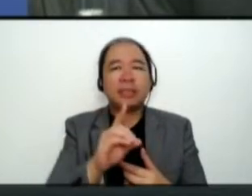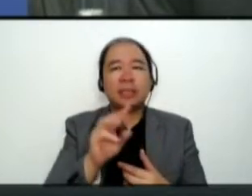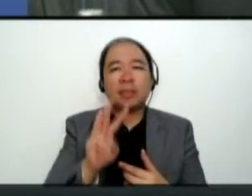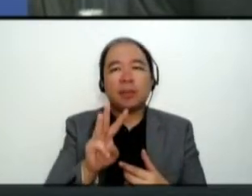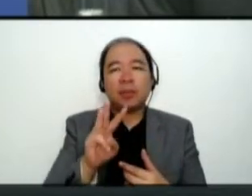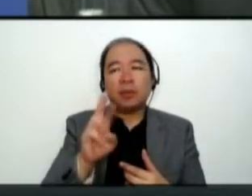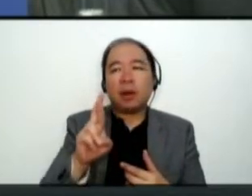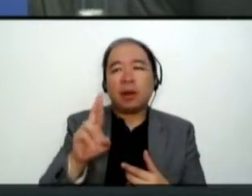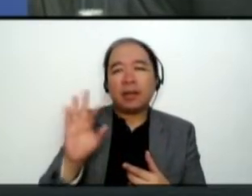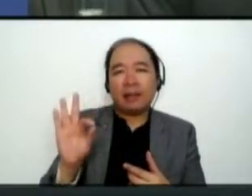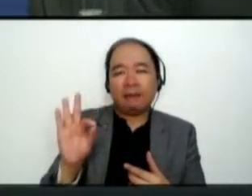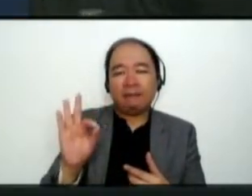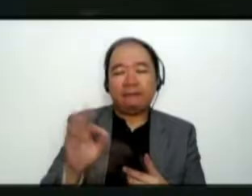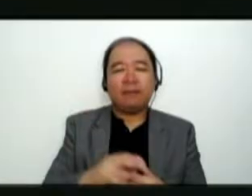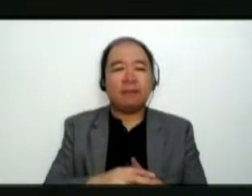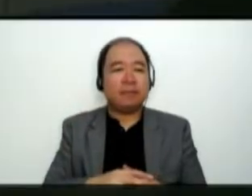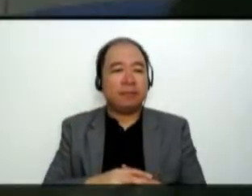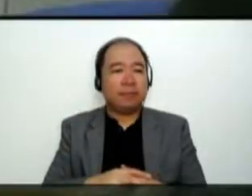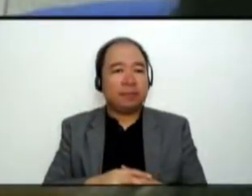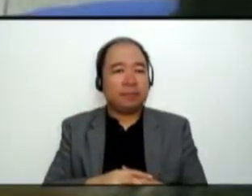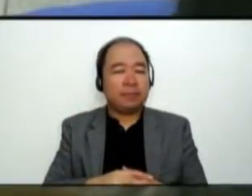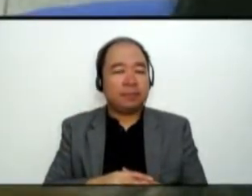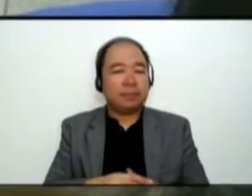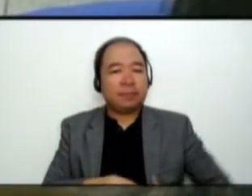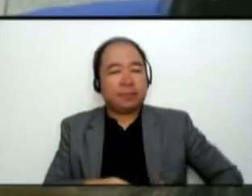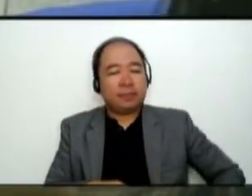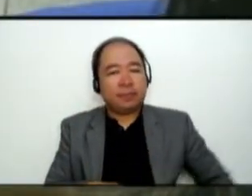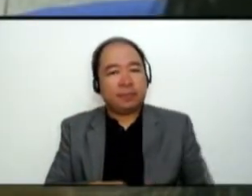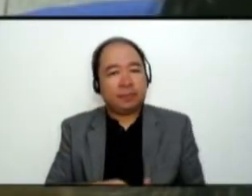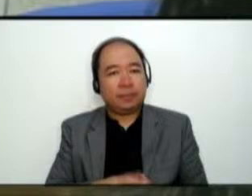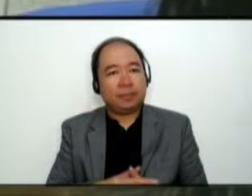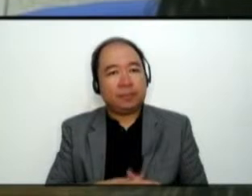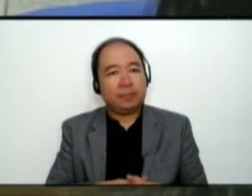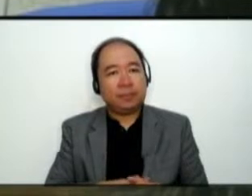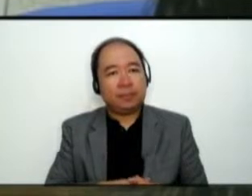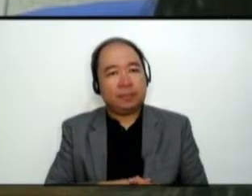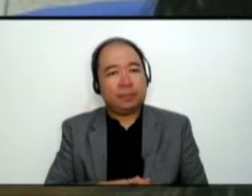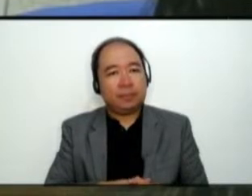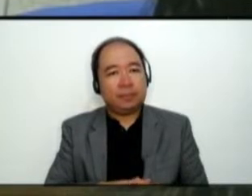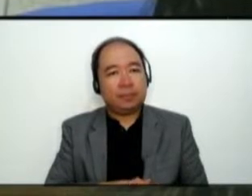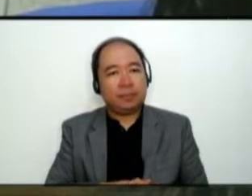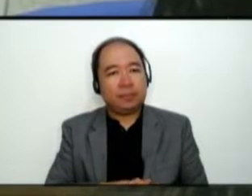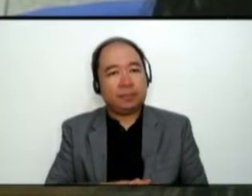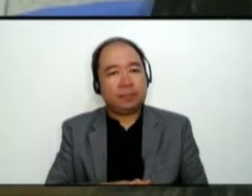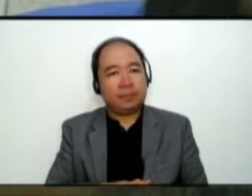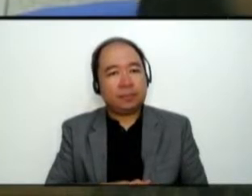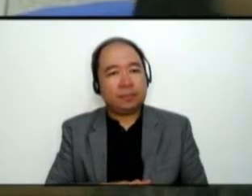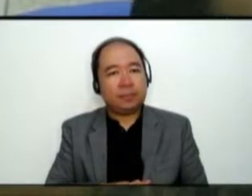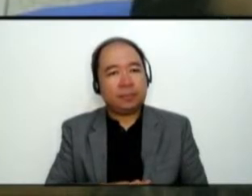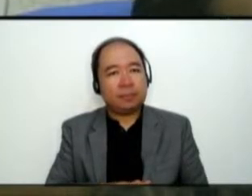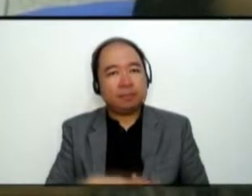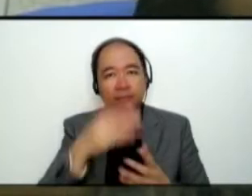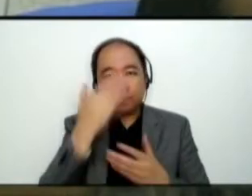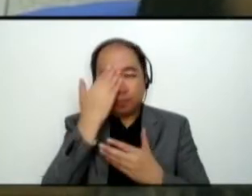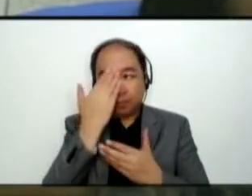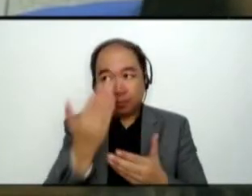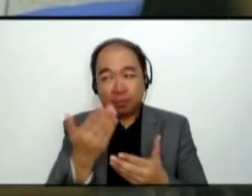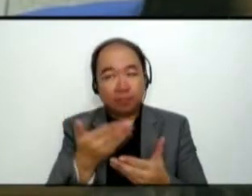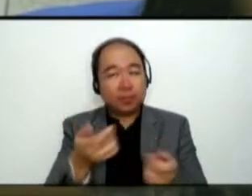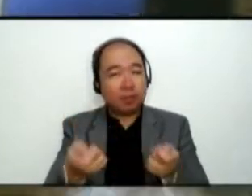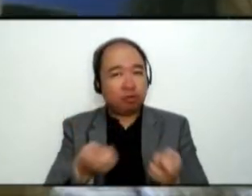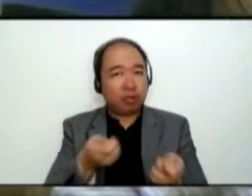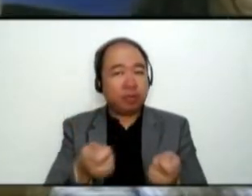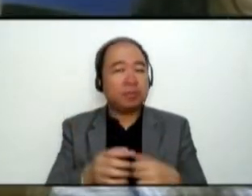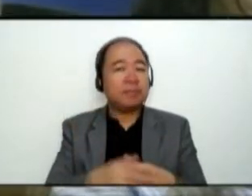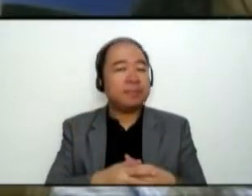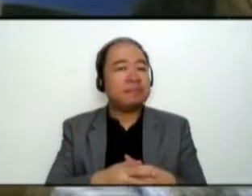DWRF, whom I now invite to take the floor. Respected Chair, greetings to